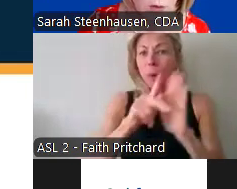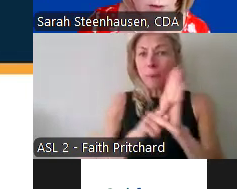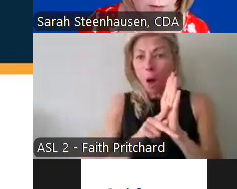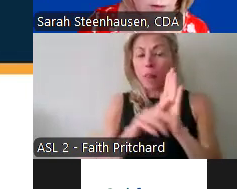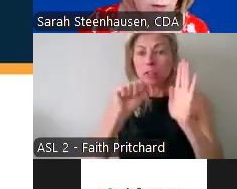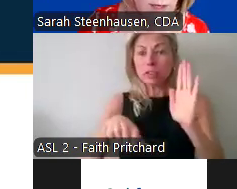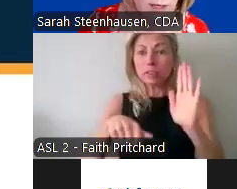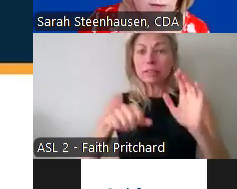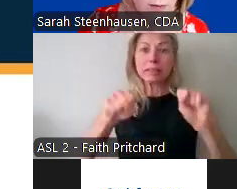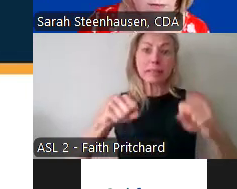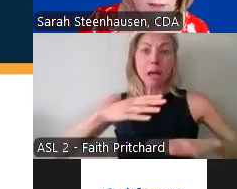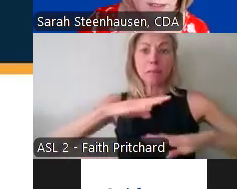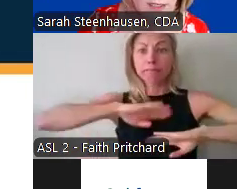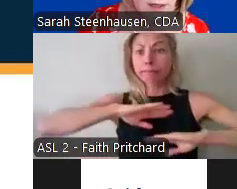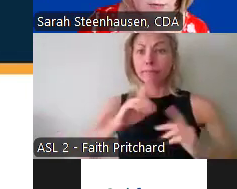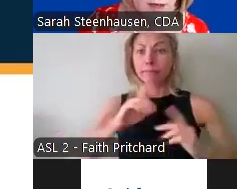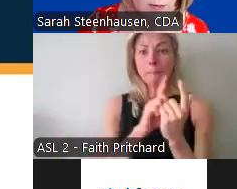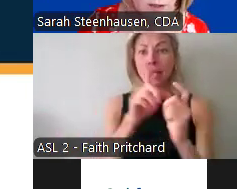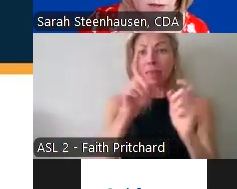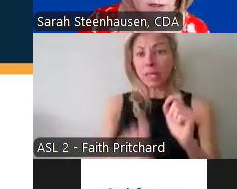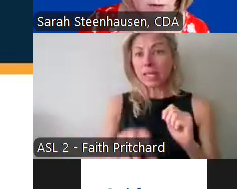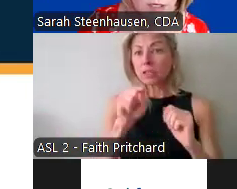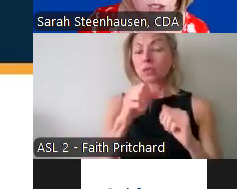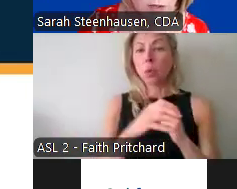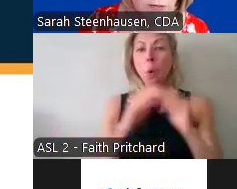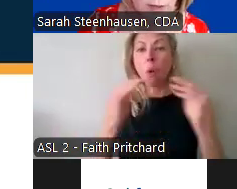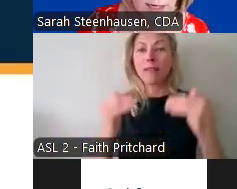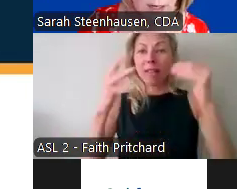this? We are really excited to be advancing a $5 million